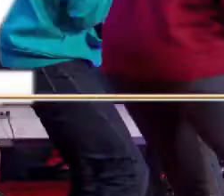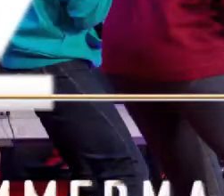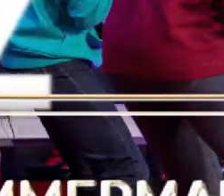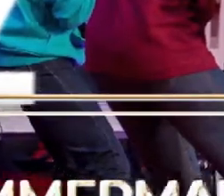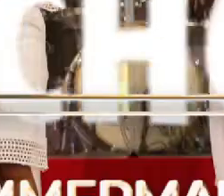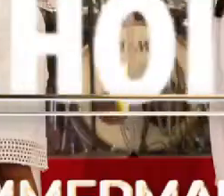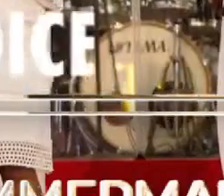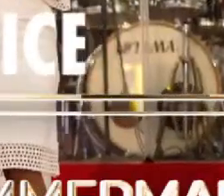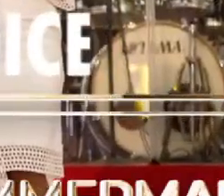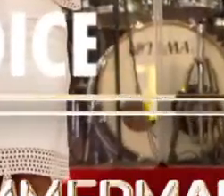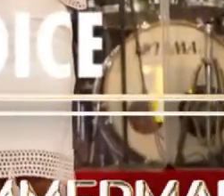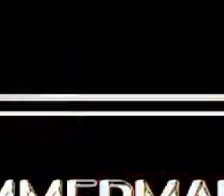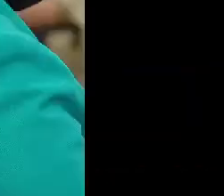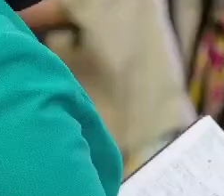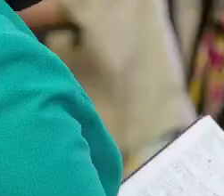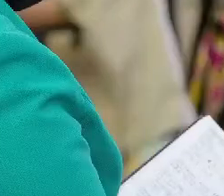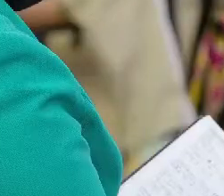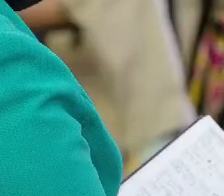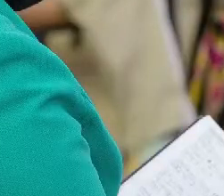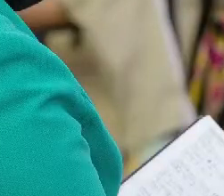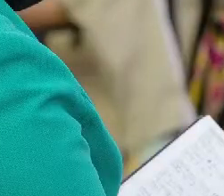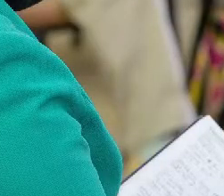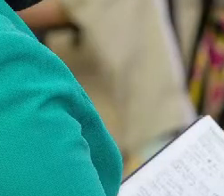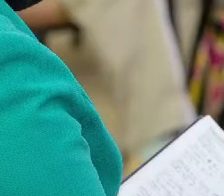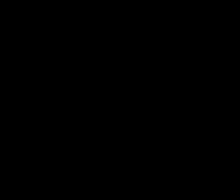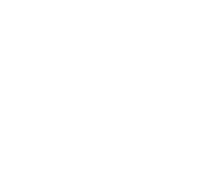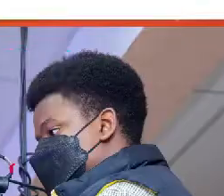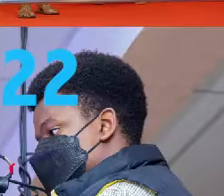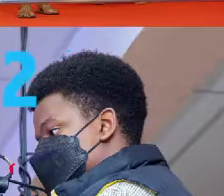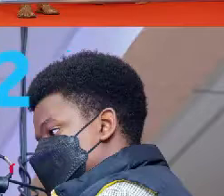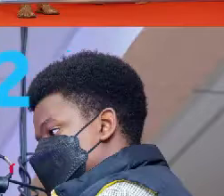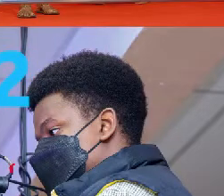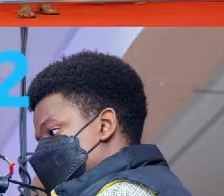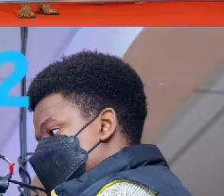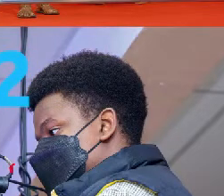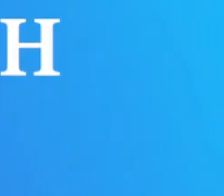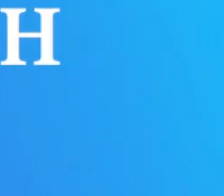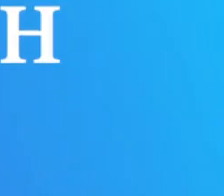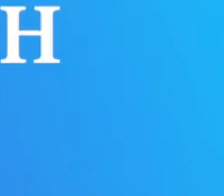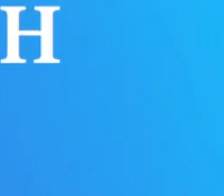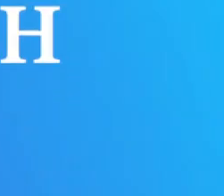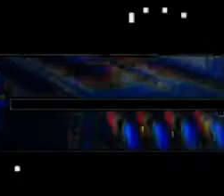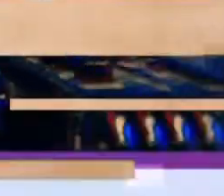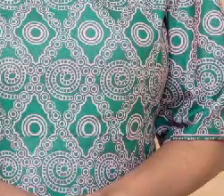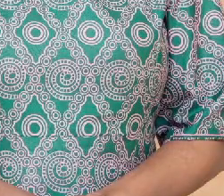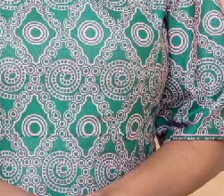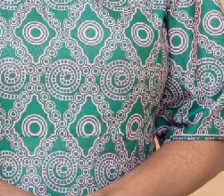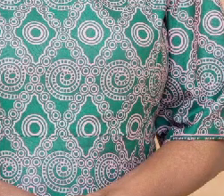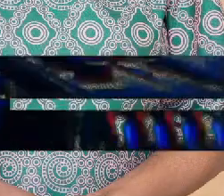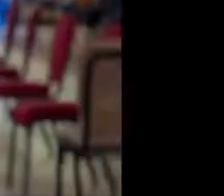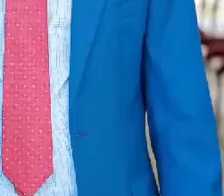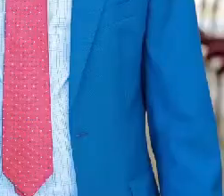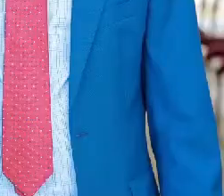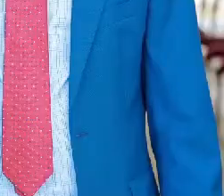You see, God has been doing things since I started sharing what I've been sharing with you. Because you see, divine